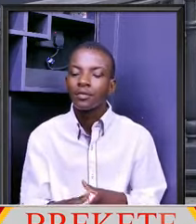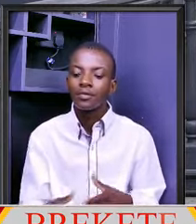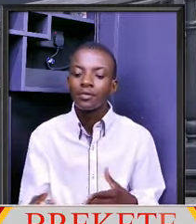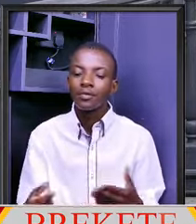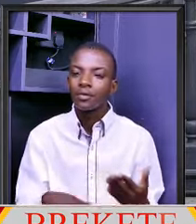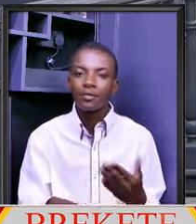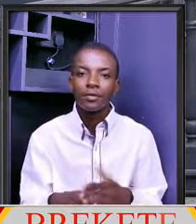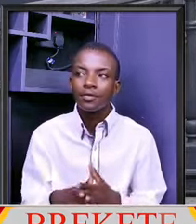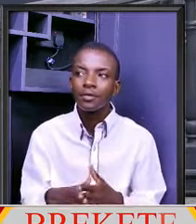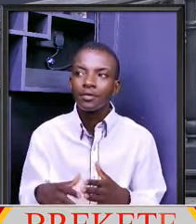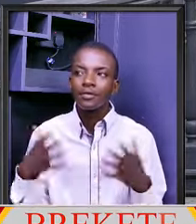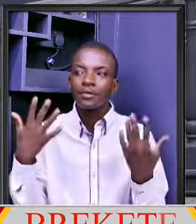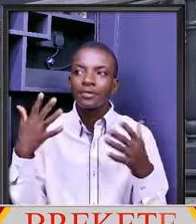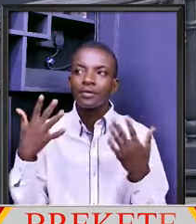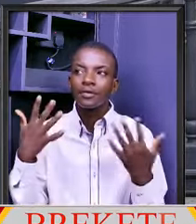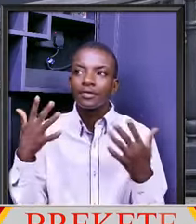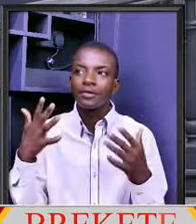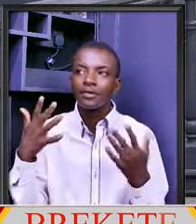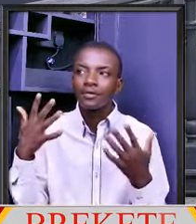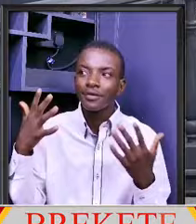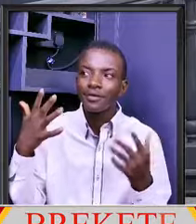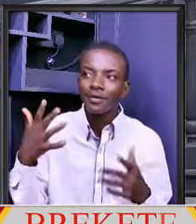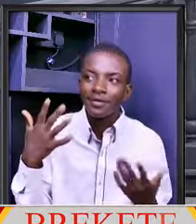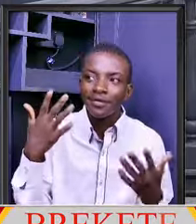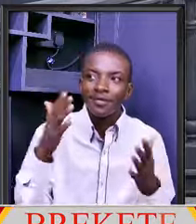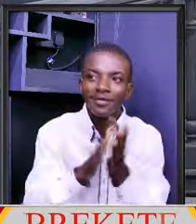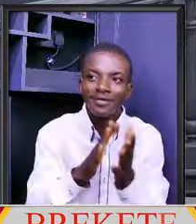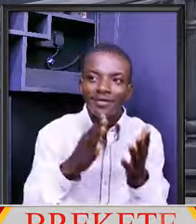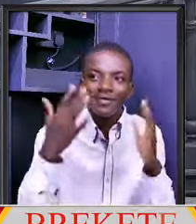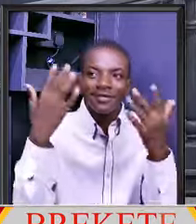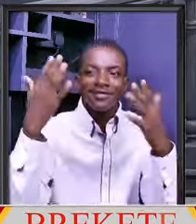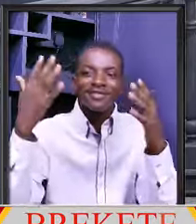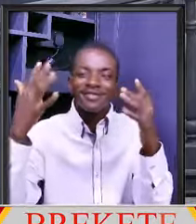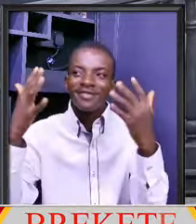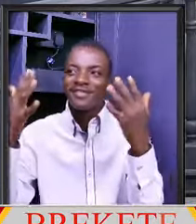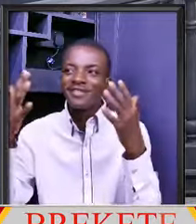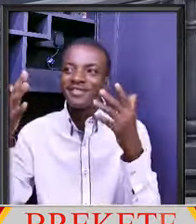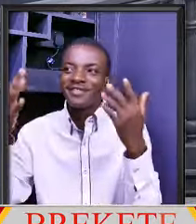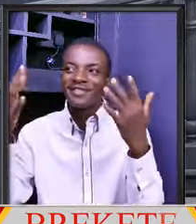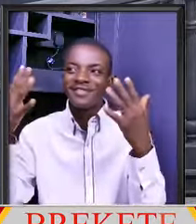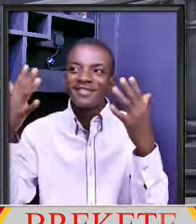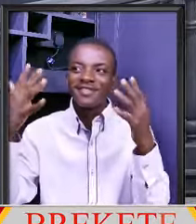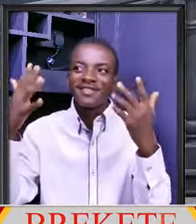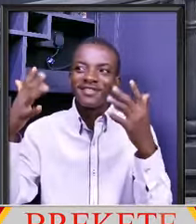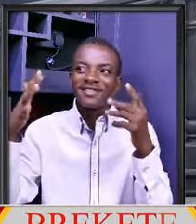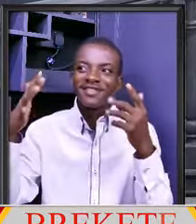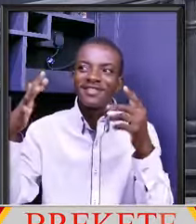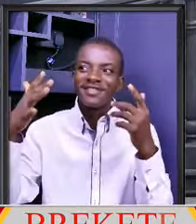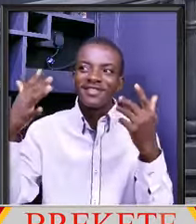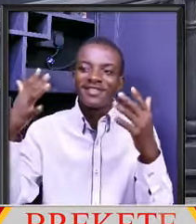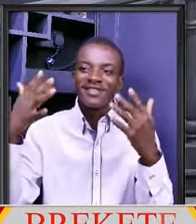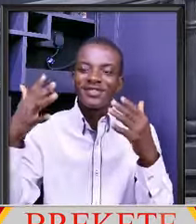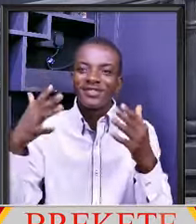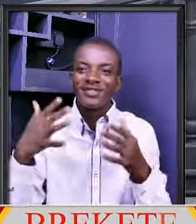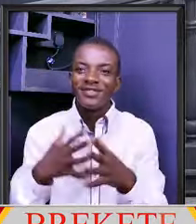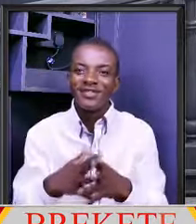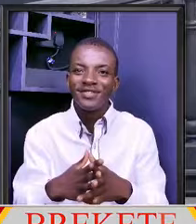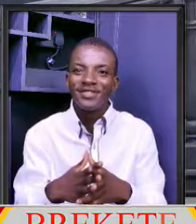If they come out, make una clap for him. If not, so you not go walk out quick. You not go walk out quick if you know we not clap for